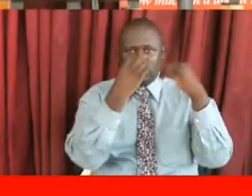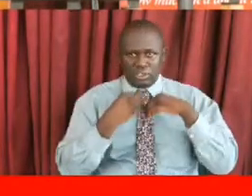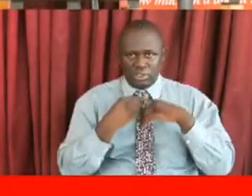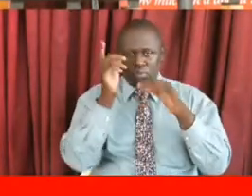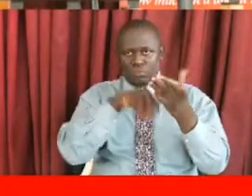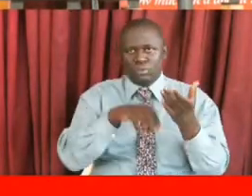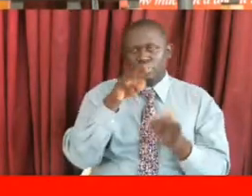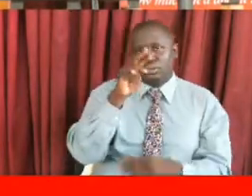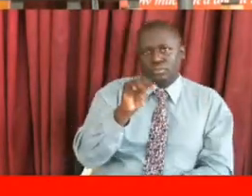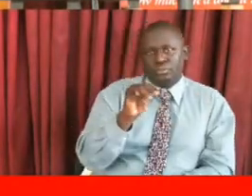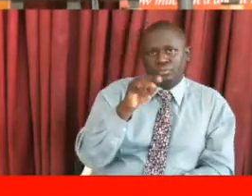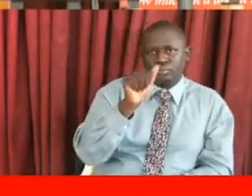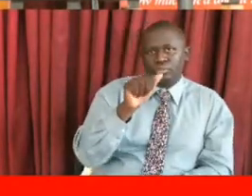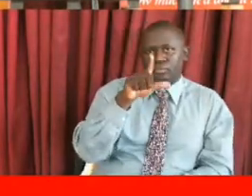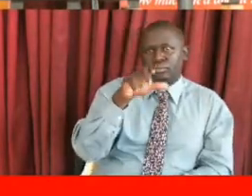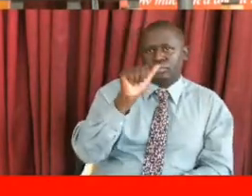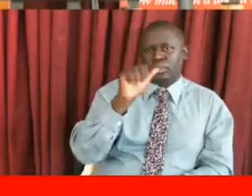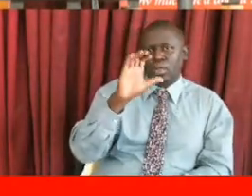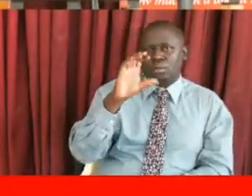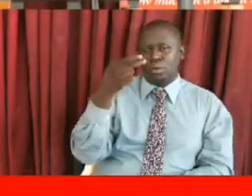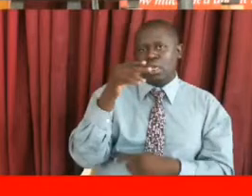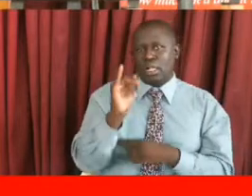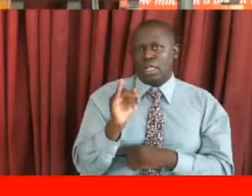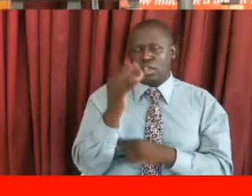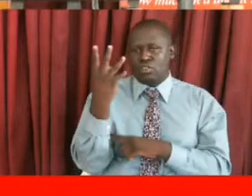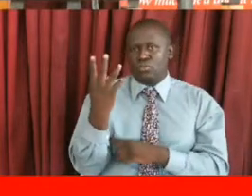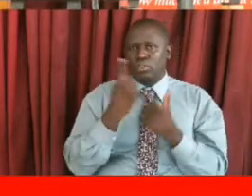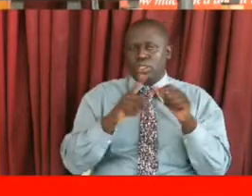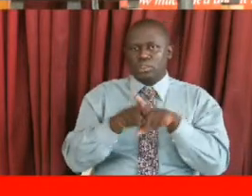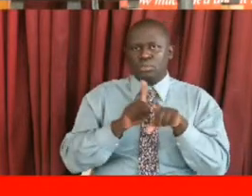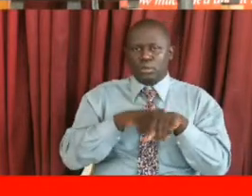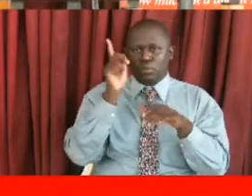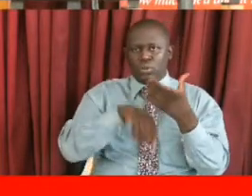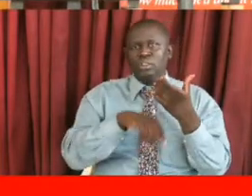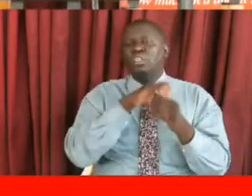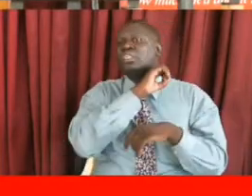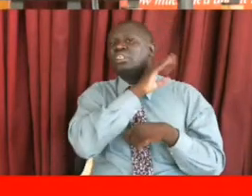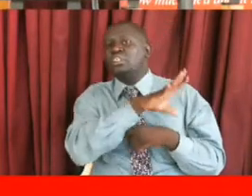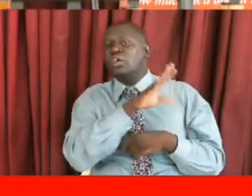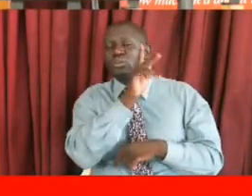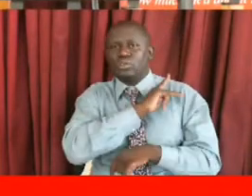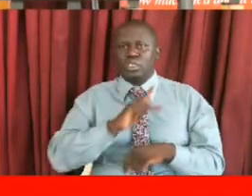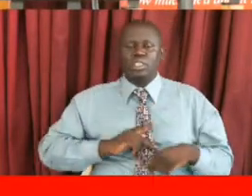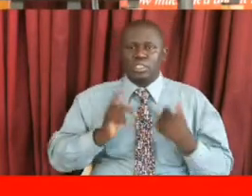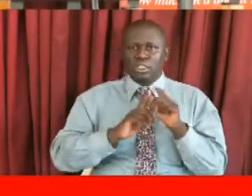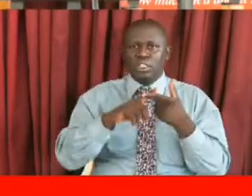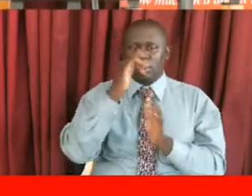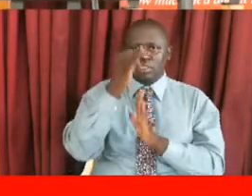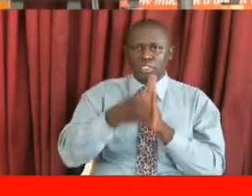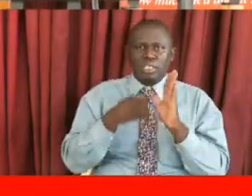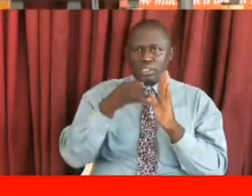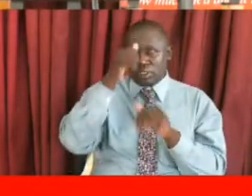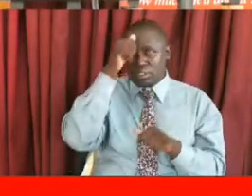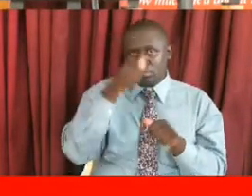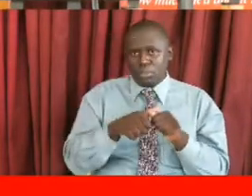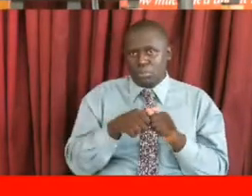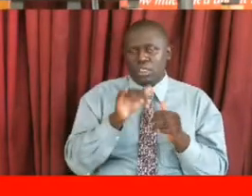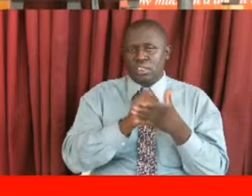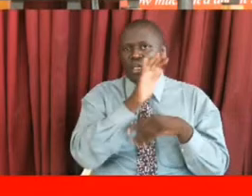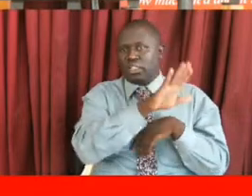and the shout of the king will be in this church just remember his